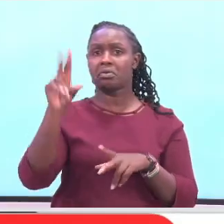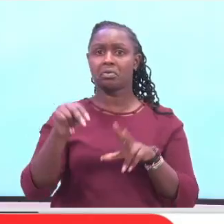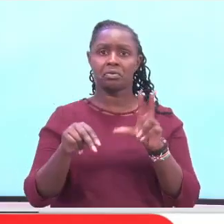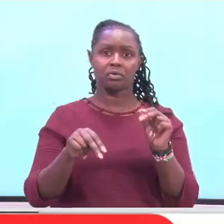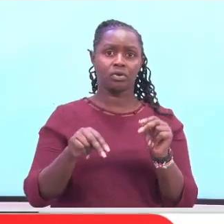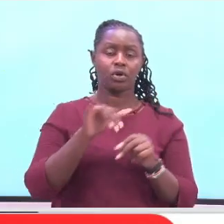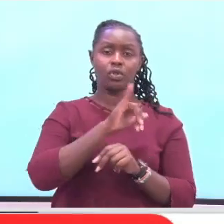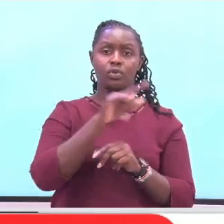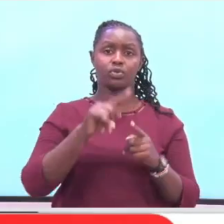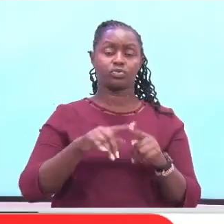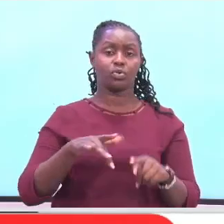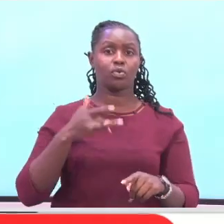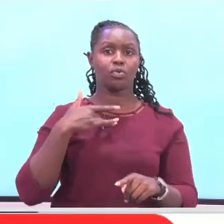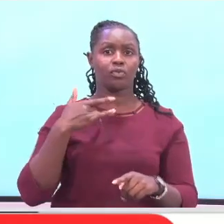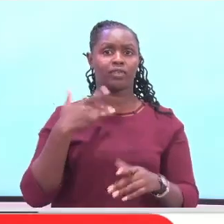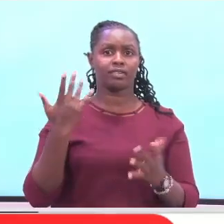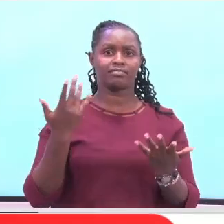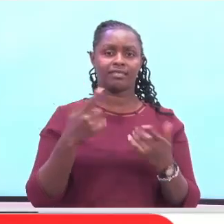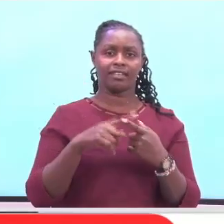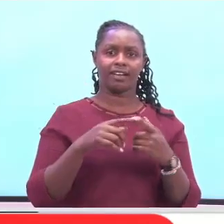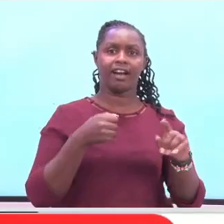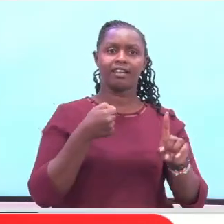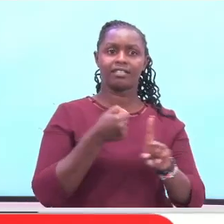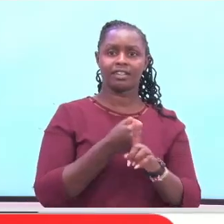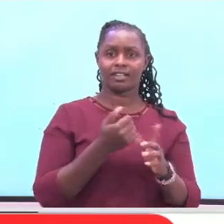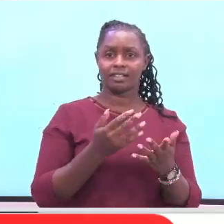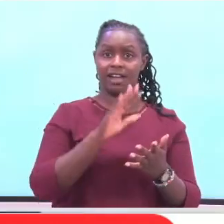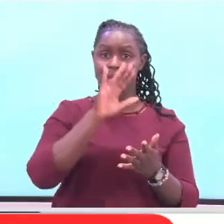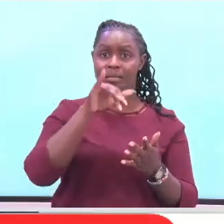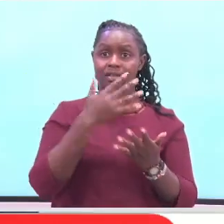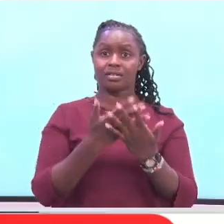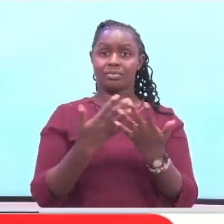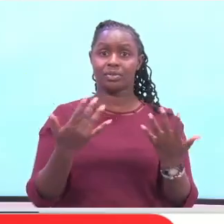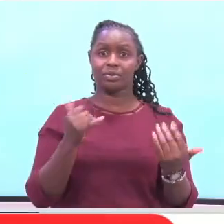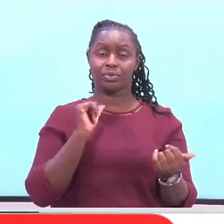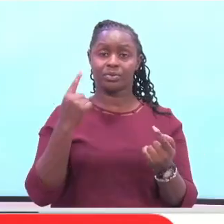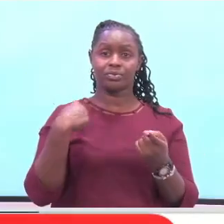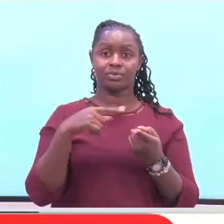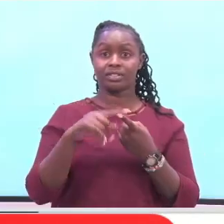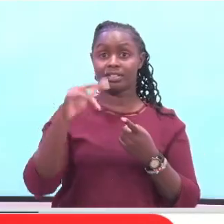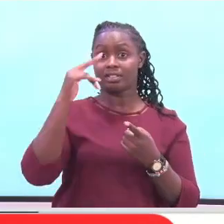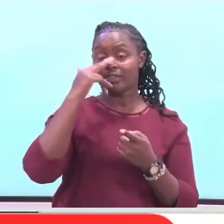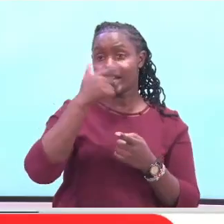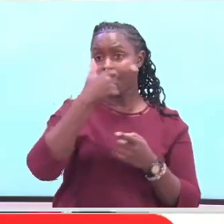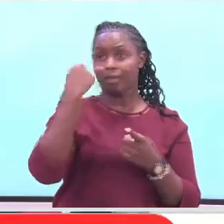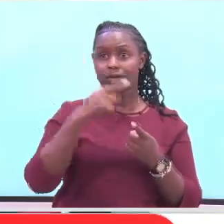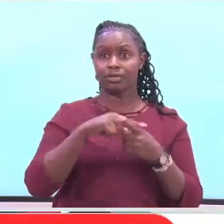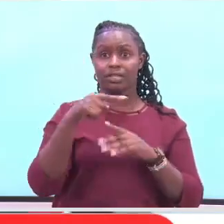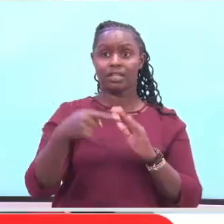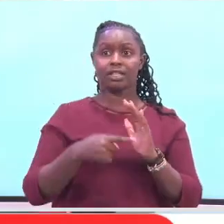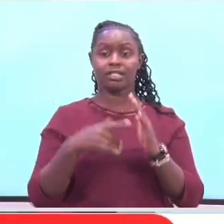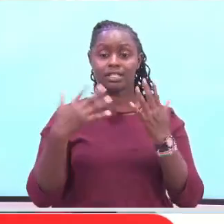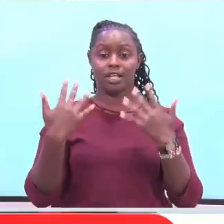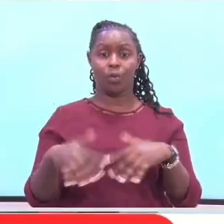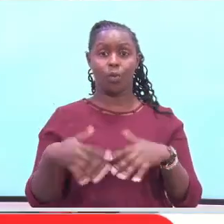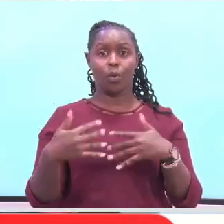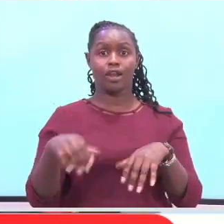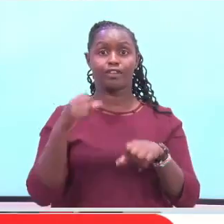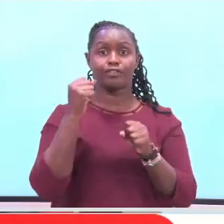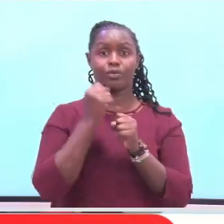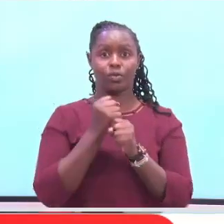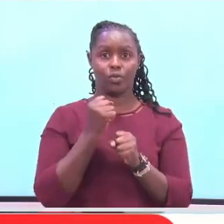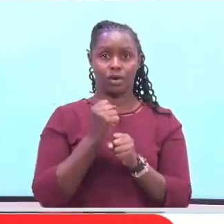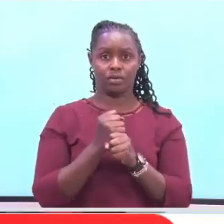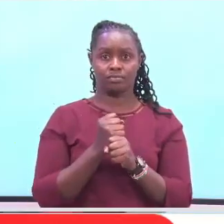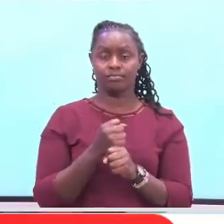reason by something so illustrious, because this is wonderful work. We are happy to